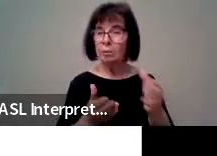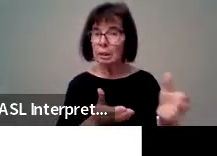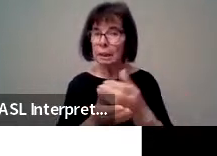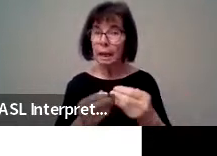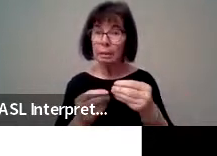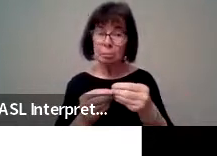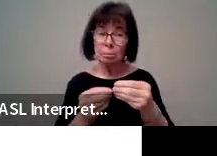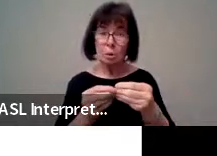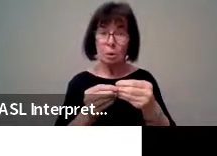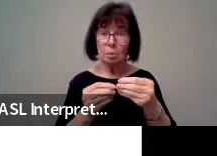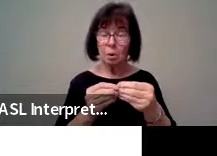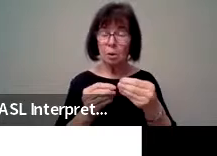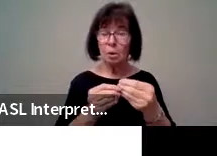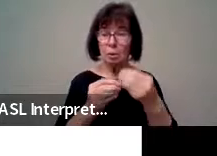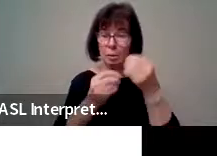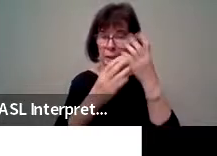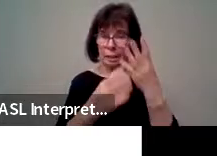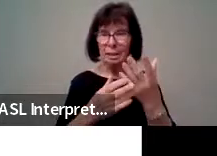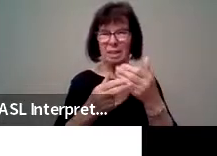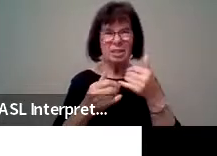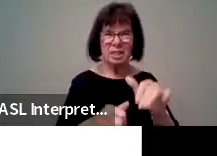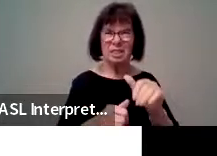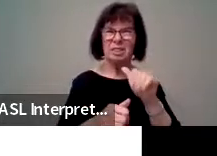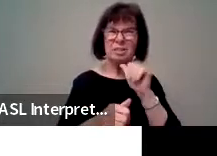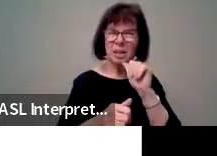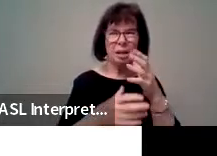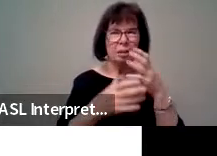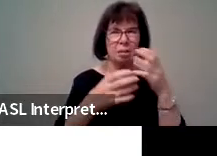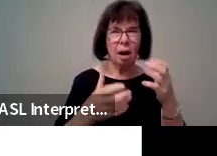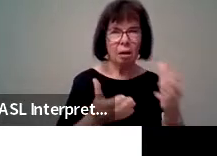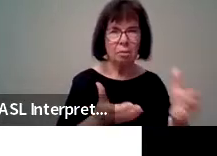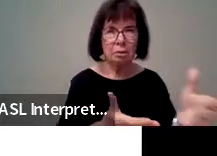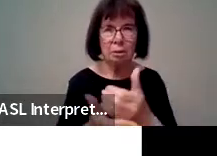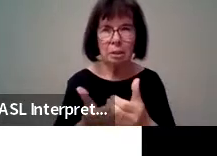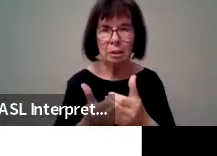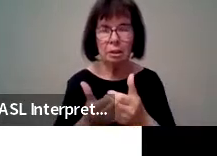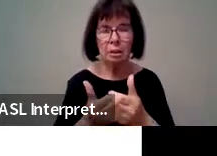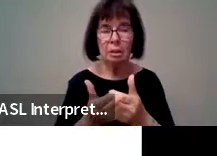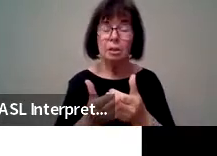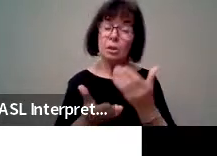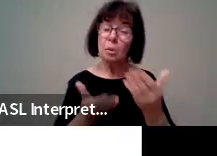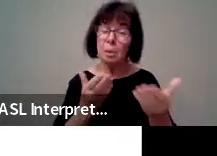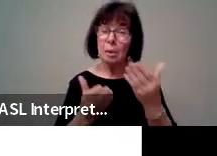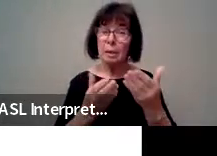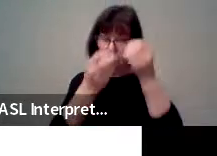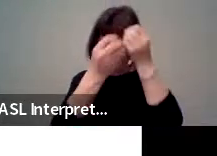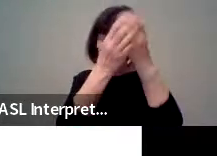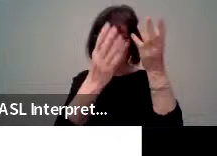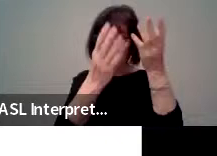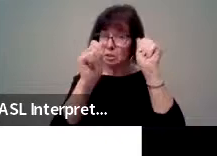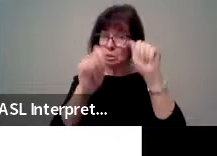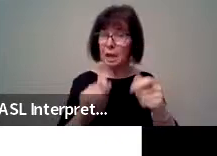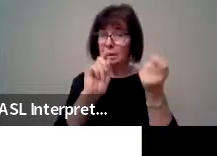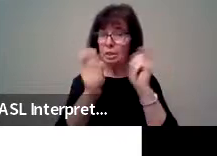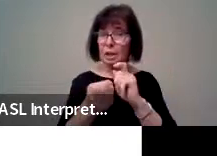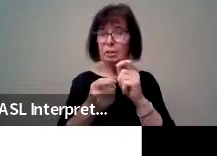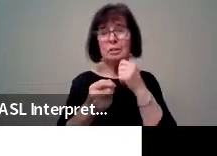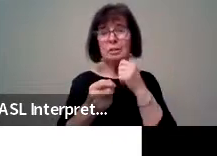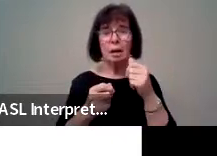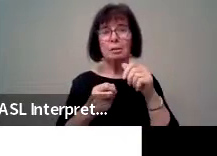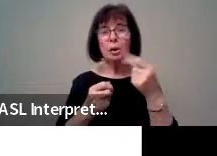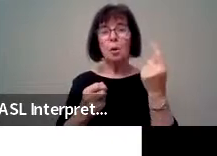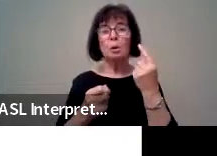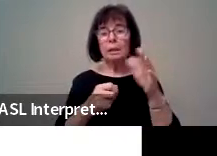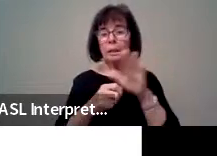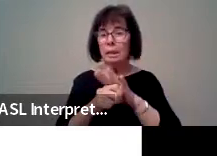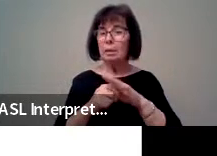there's still not a lot of data about fourth doses. The messaging could change around this, not just locally, but at all